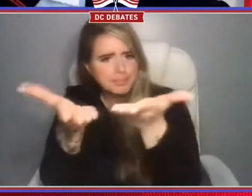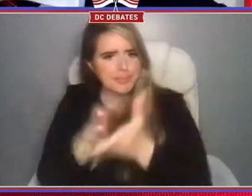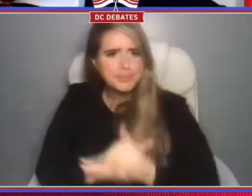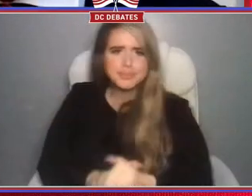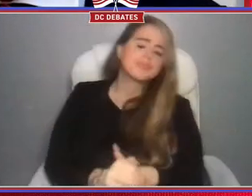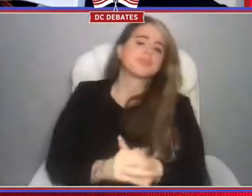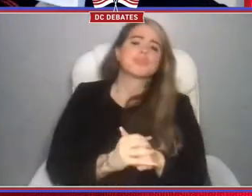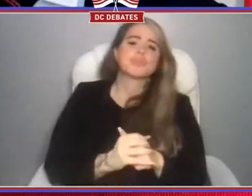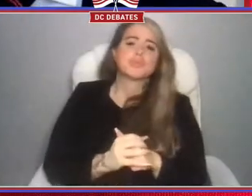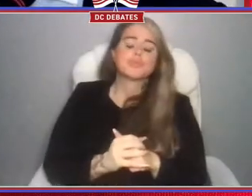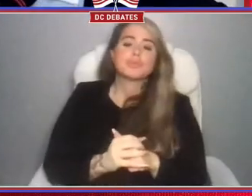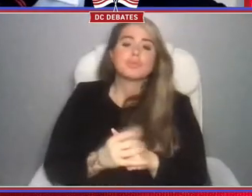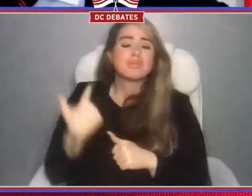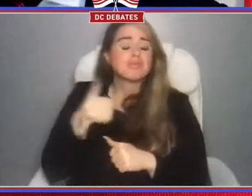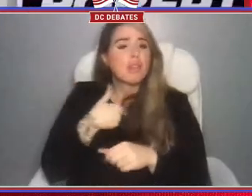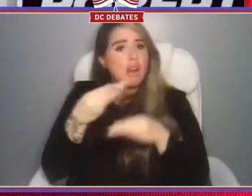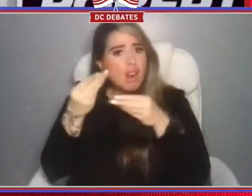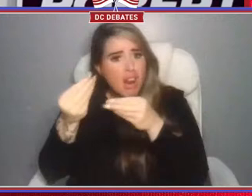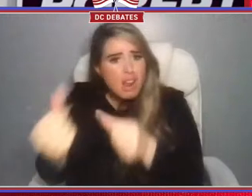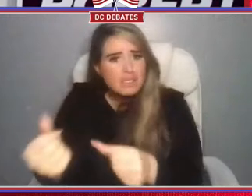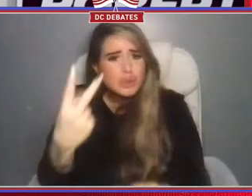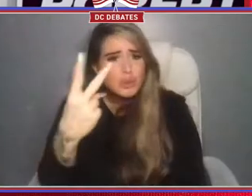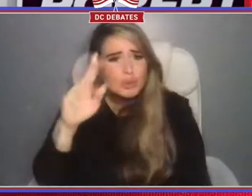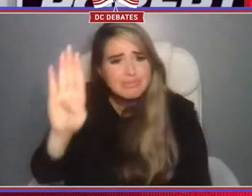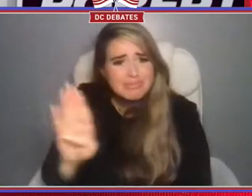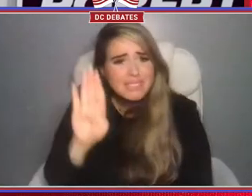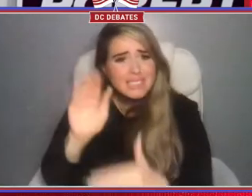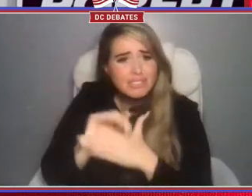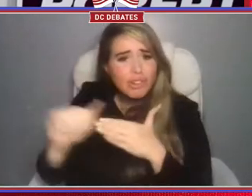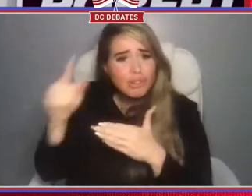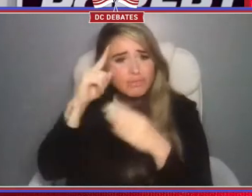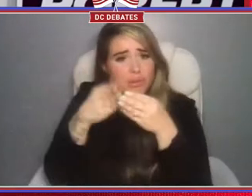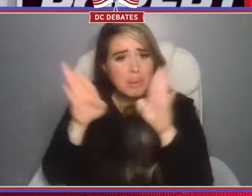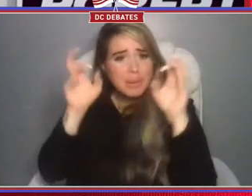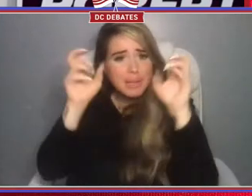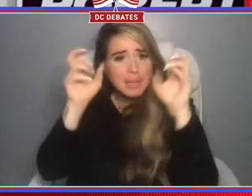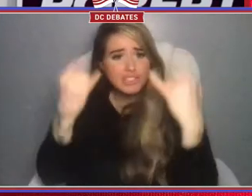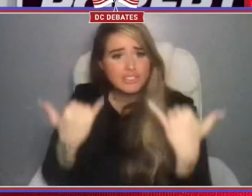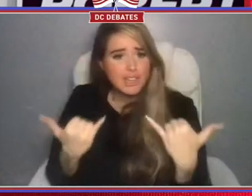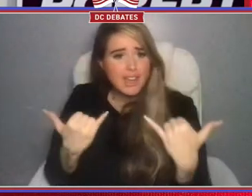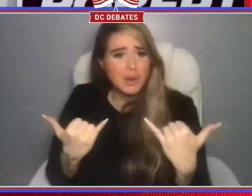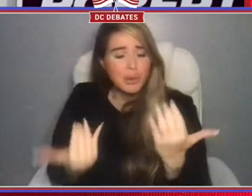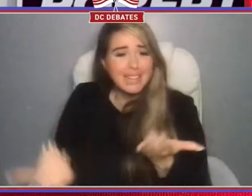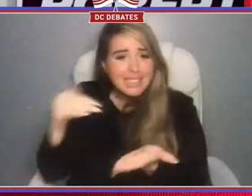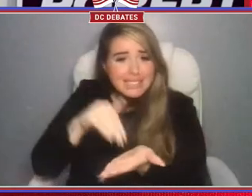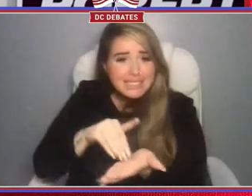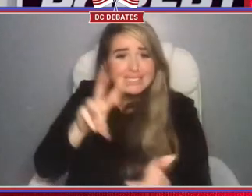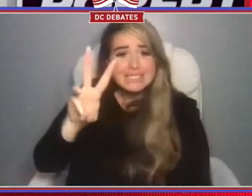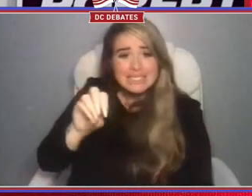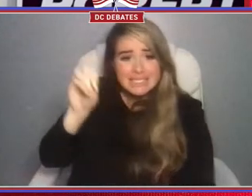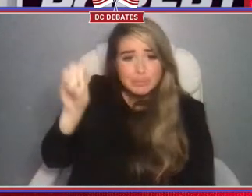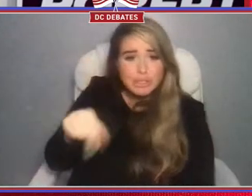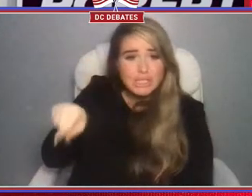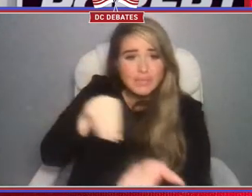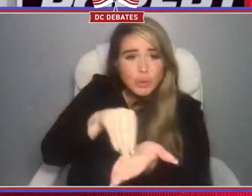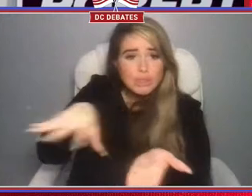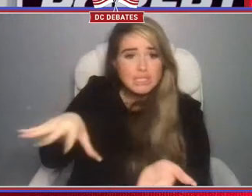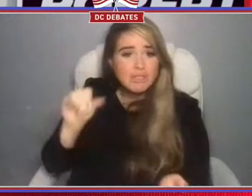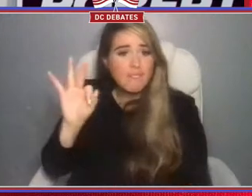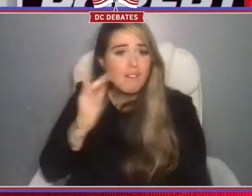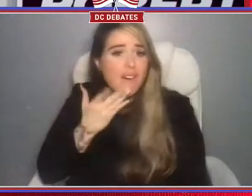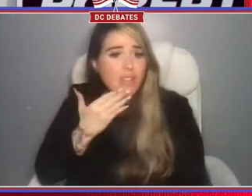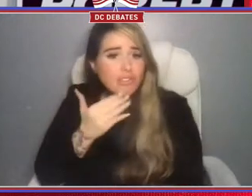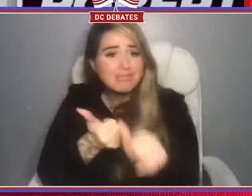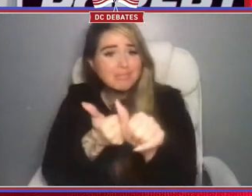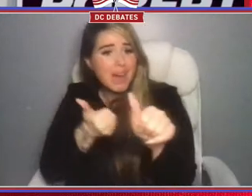We're spending $2 billion on public education right now. And again, 60% of students of color are behind grade level. The first